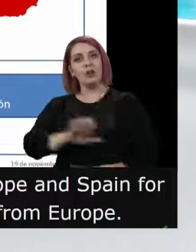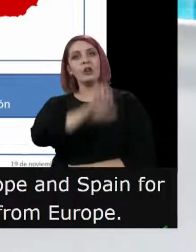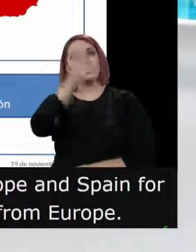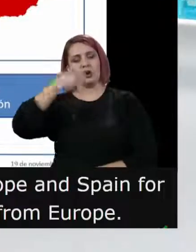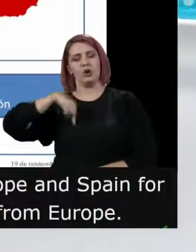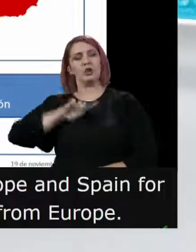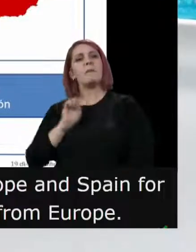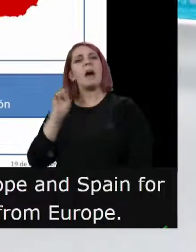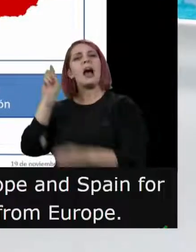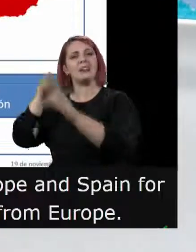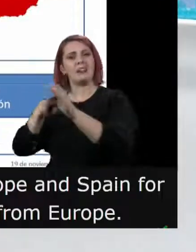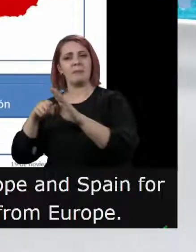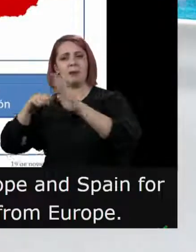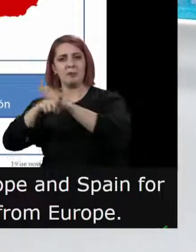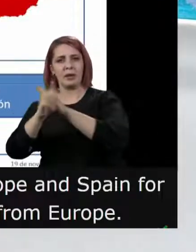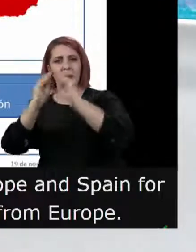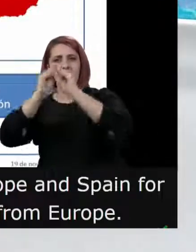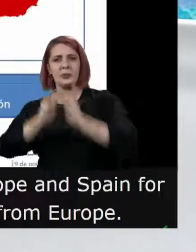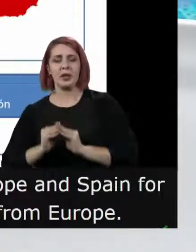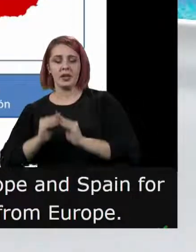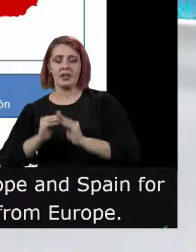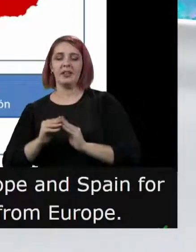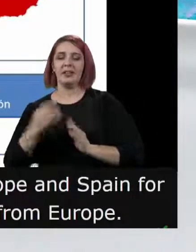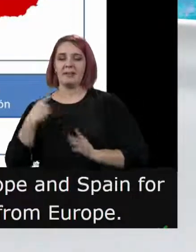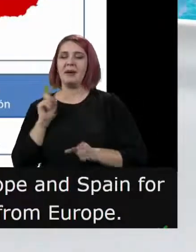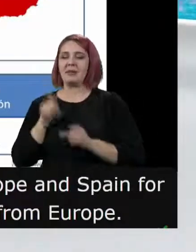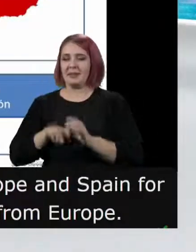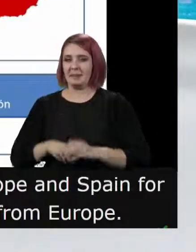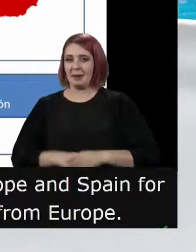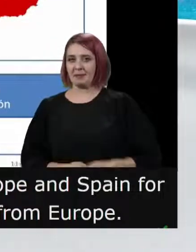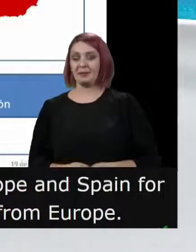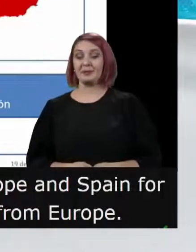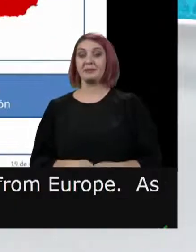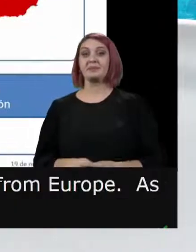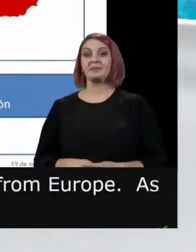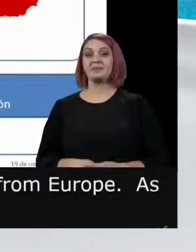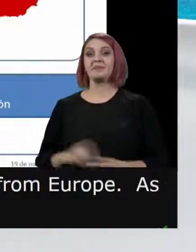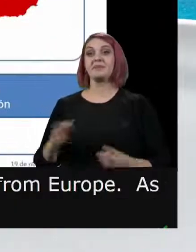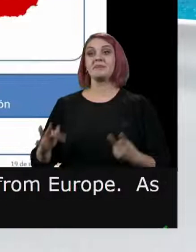As we belong to the European Union, we are part of the